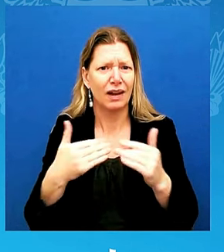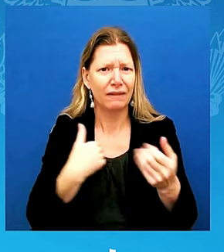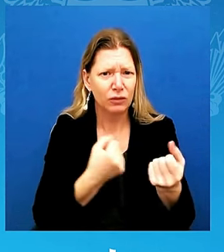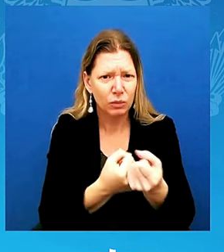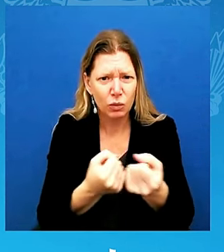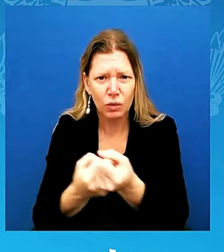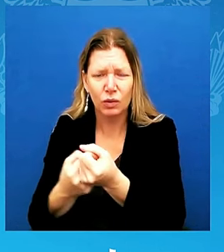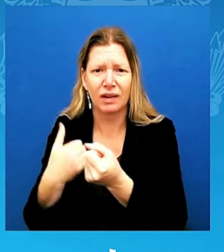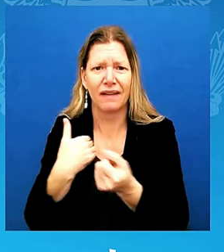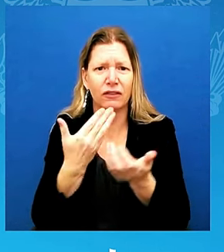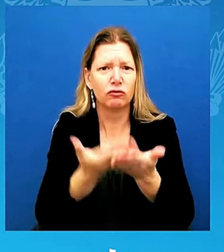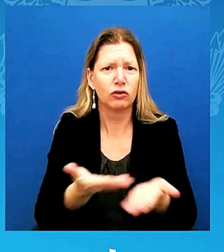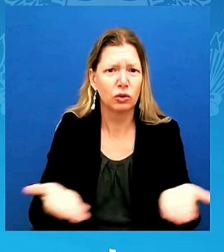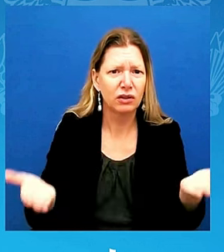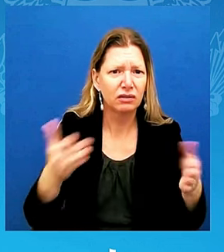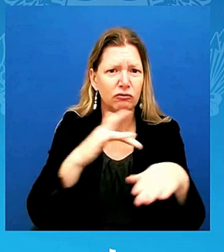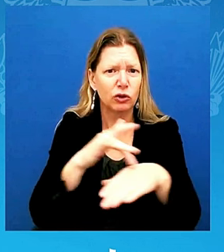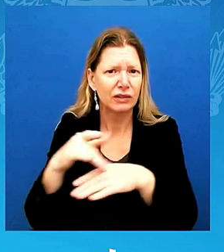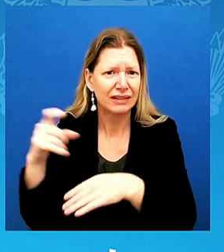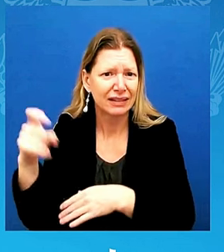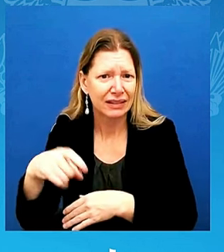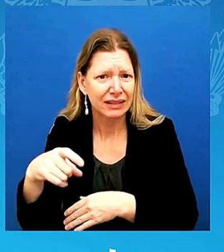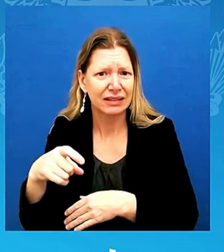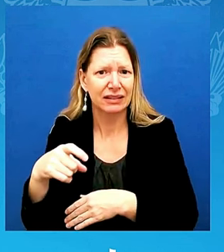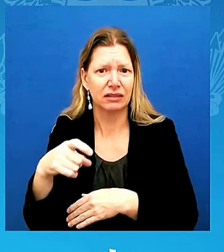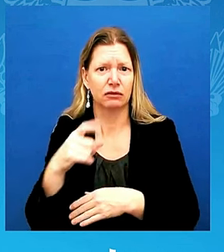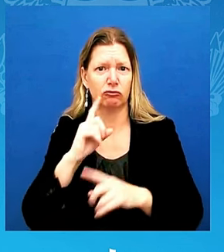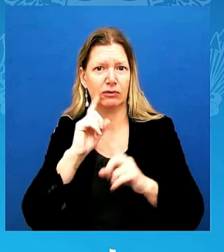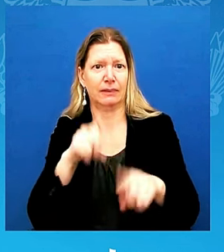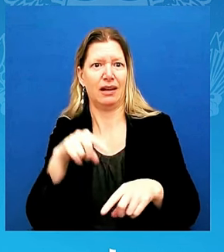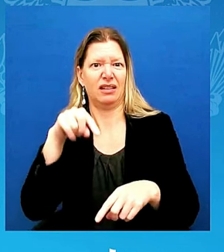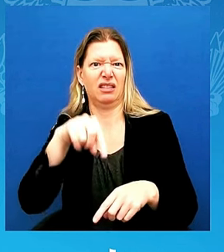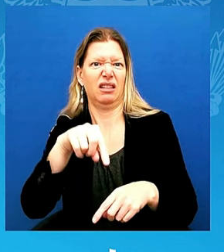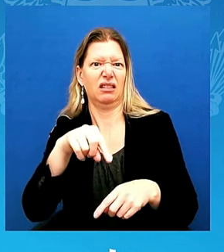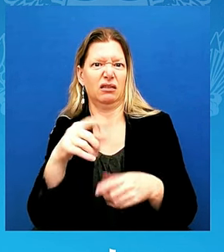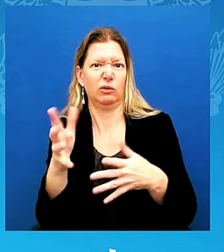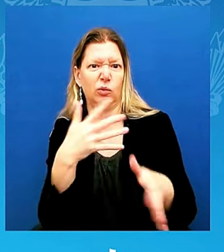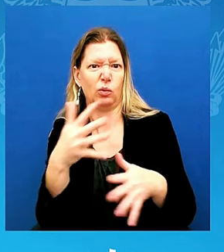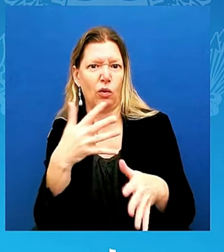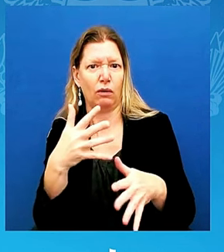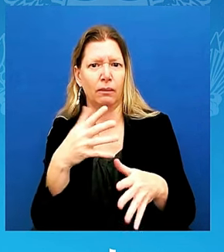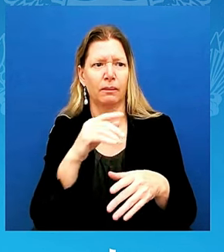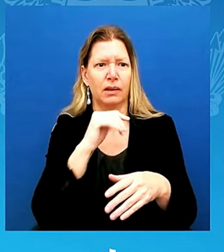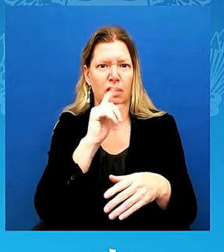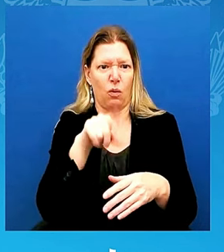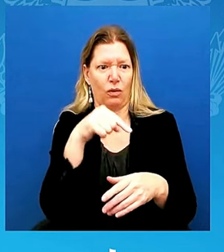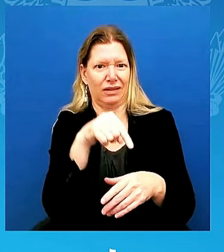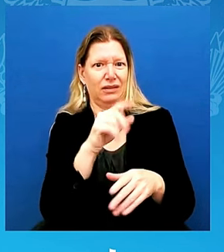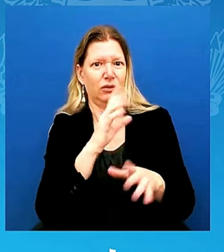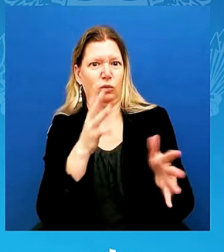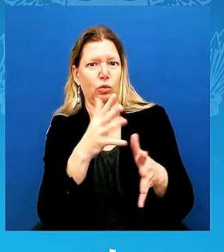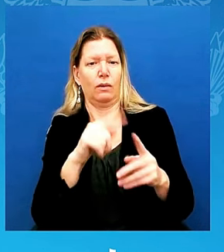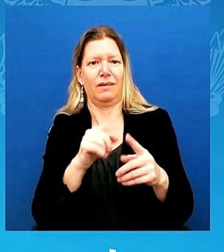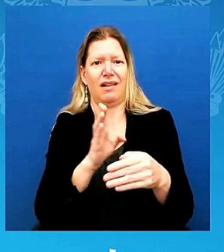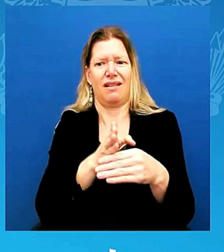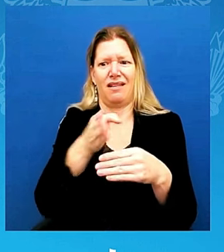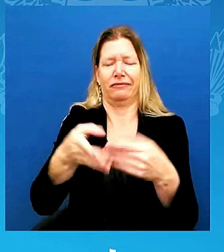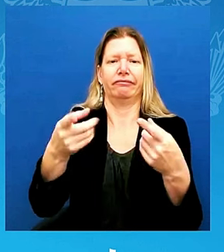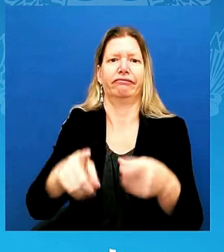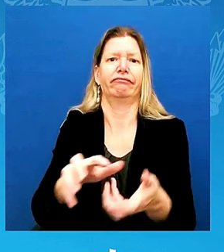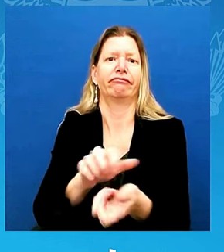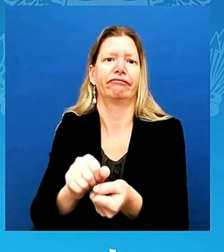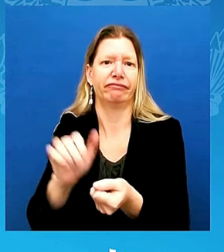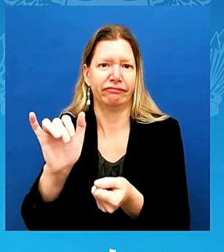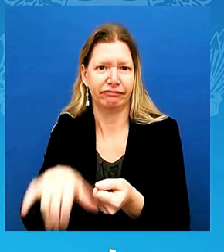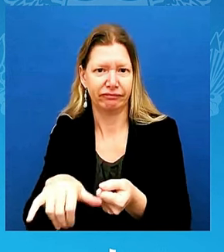respond to this storm and its immediate aftermath, but also the resources they will need to recover. So far,